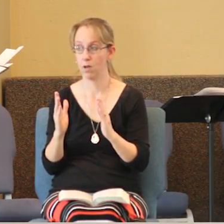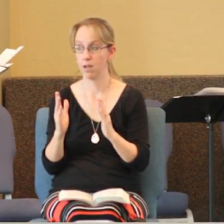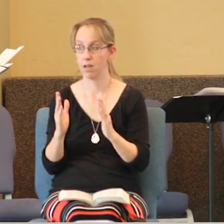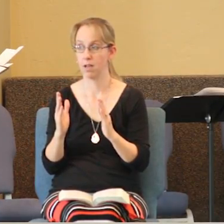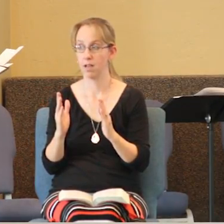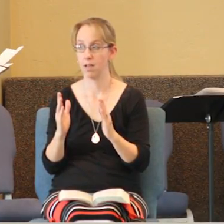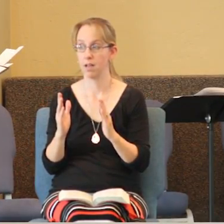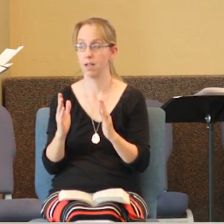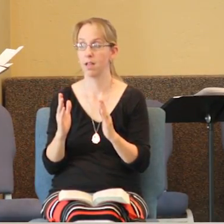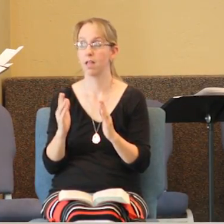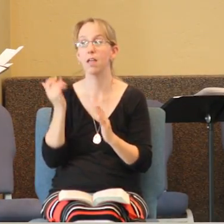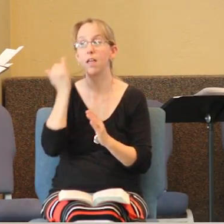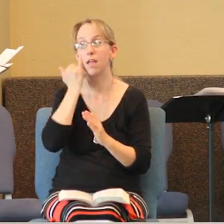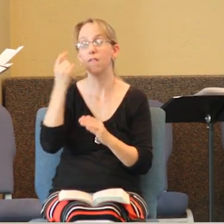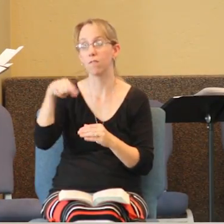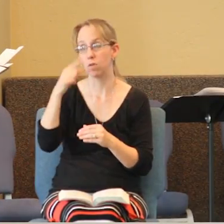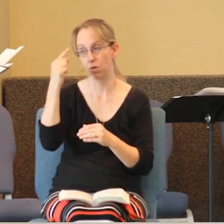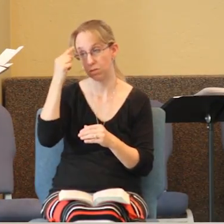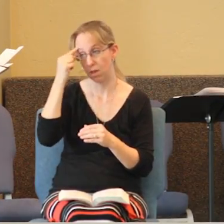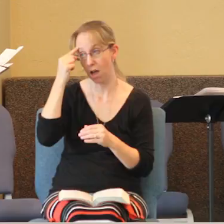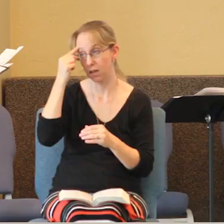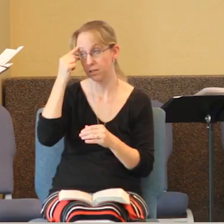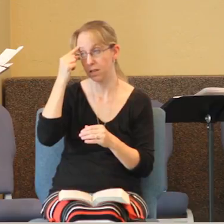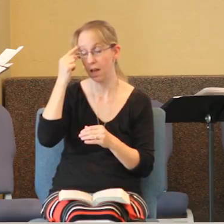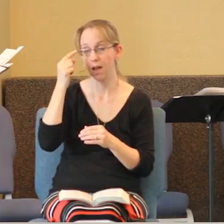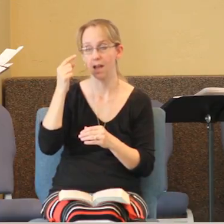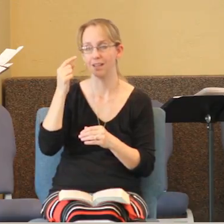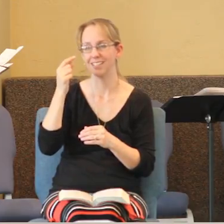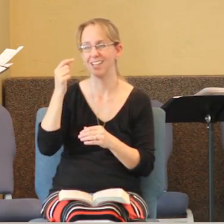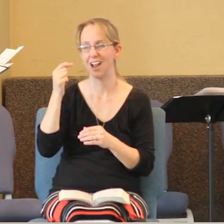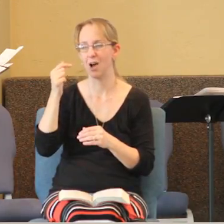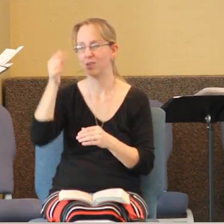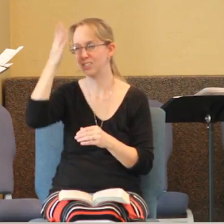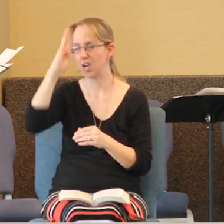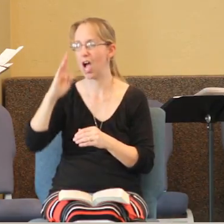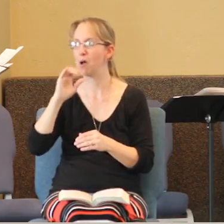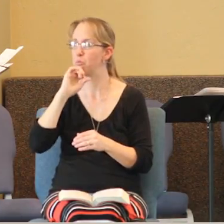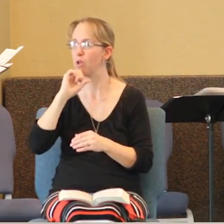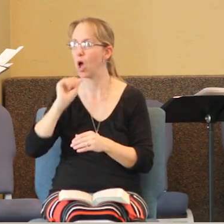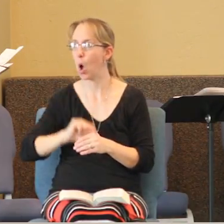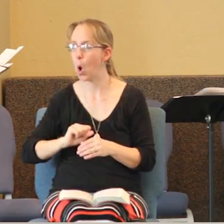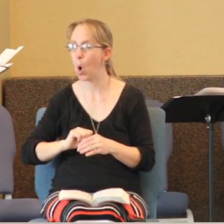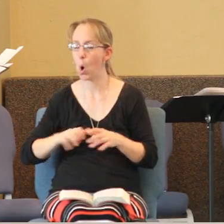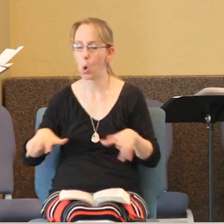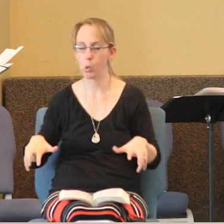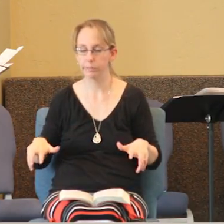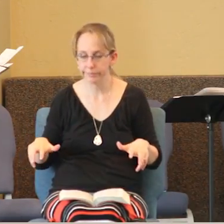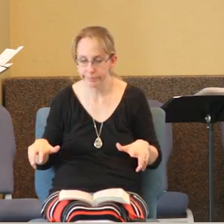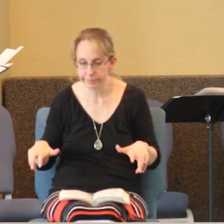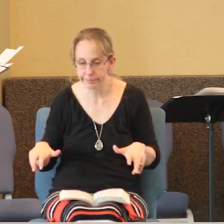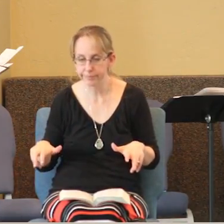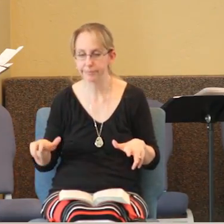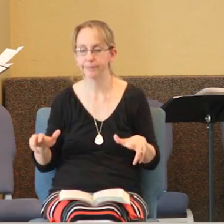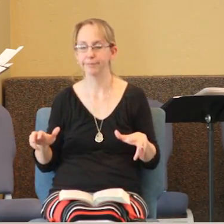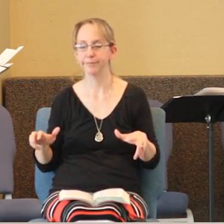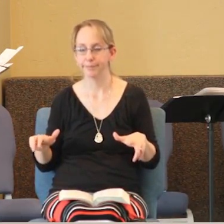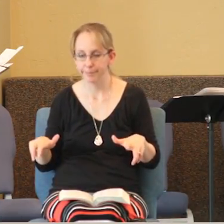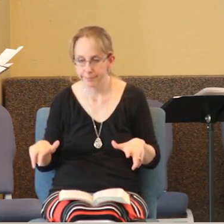if you ever thought that God was an old grandpa upstairs with a big beard and in a rocking chair going, oh my, I wish that wouldn't have